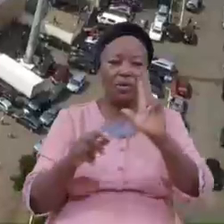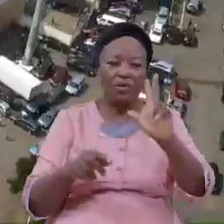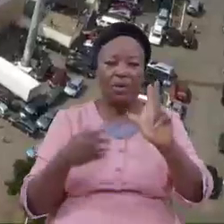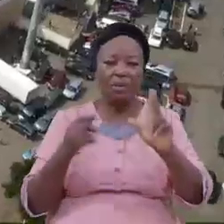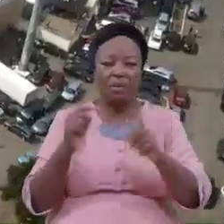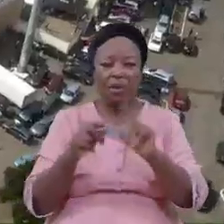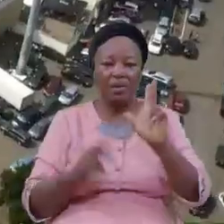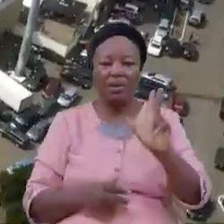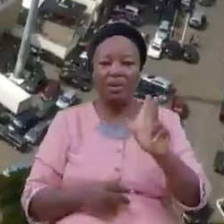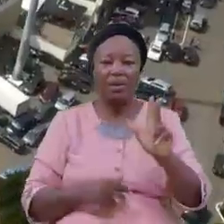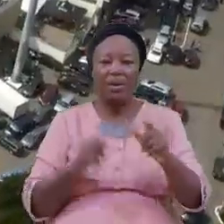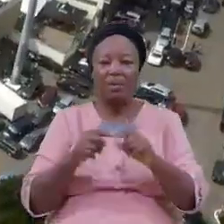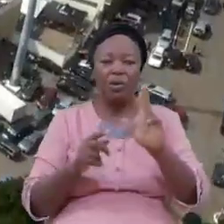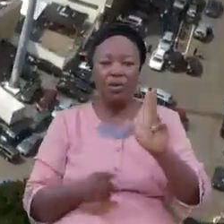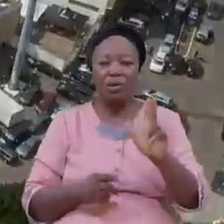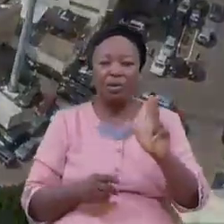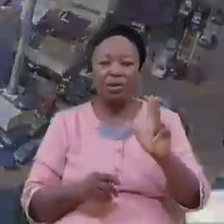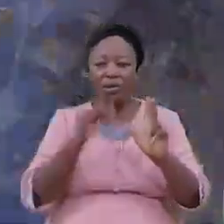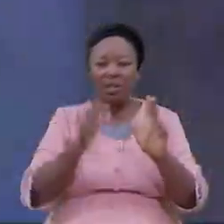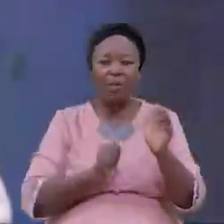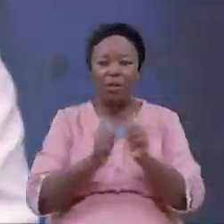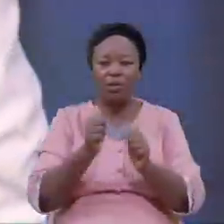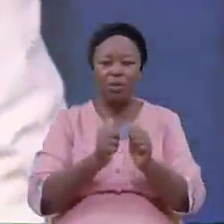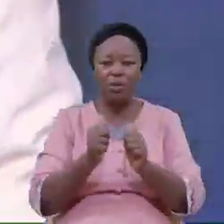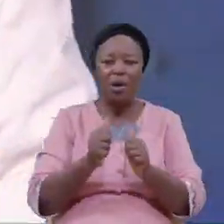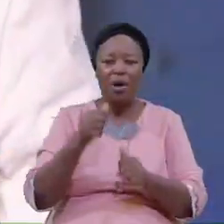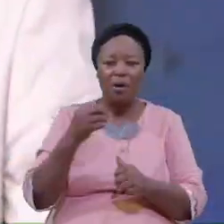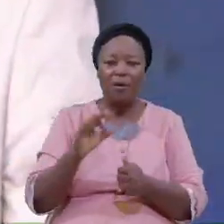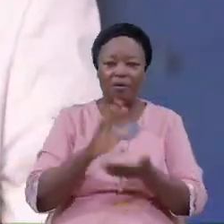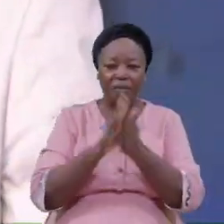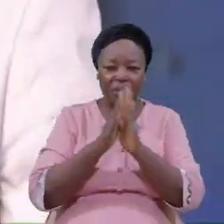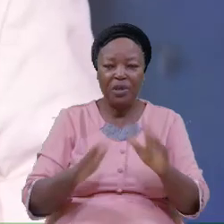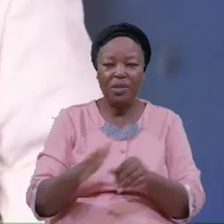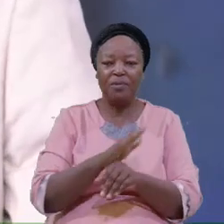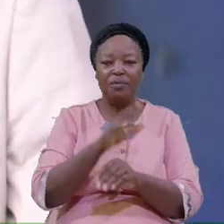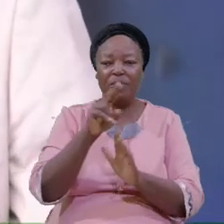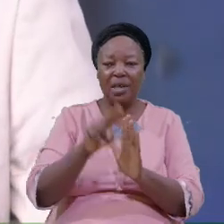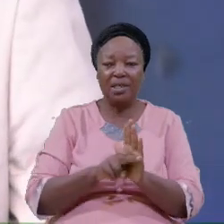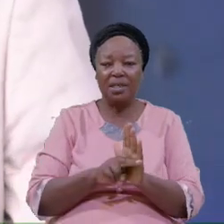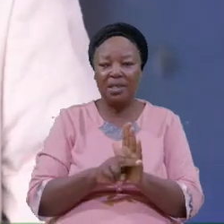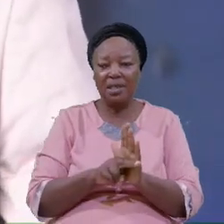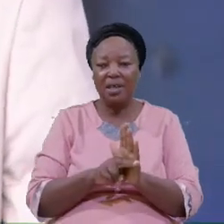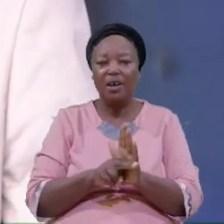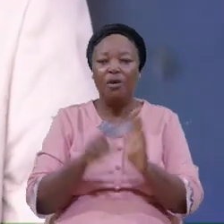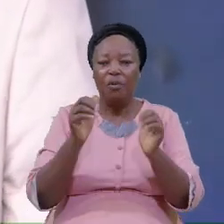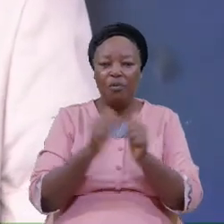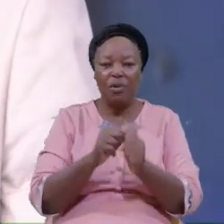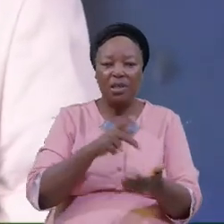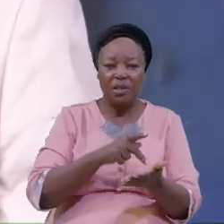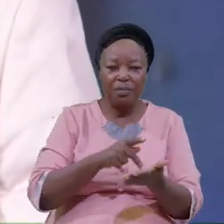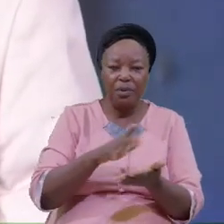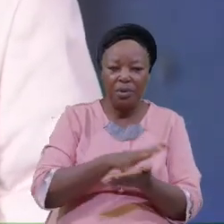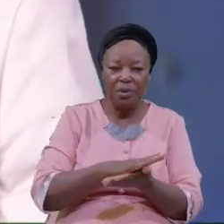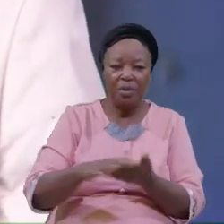Point number 3 is the pursuit of peacefulness with pure heart as